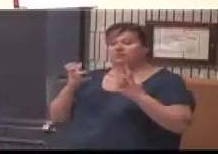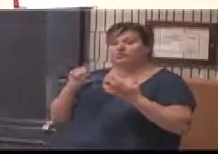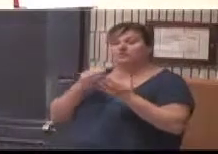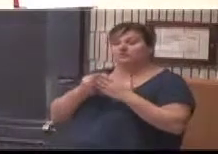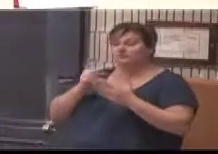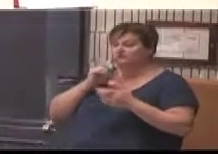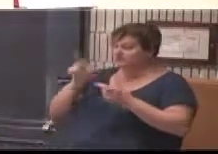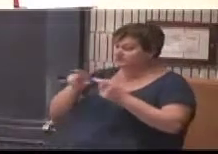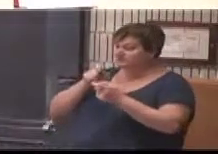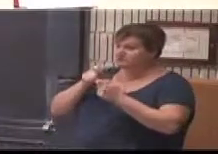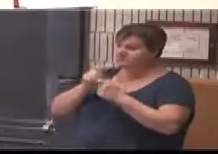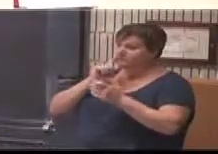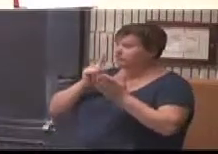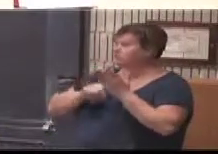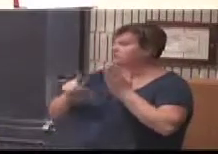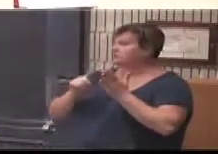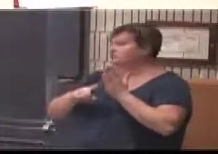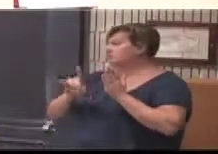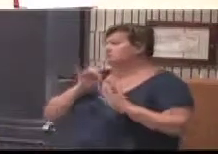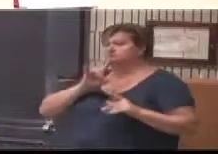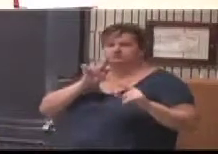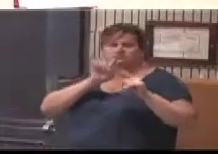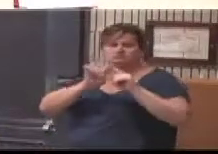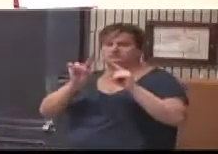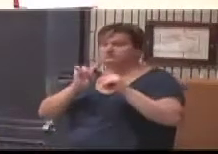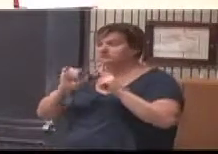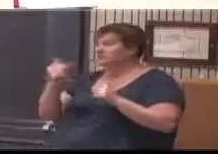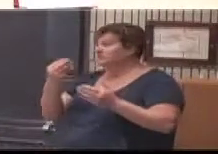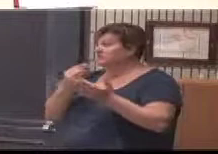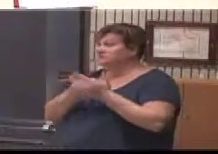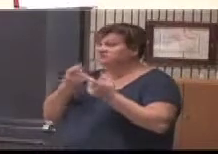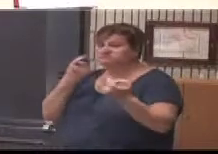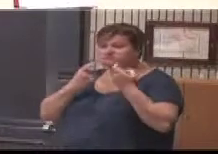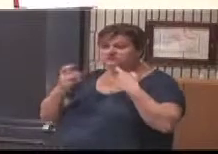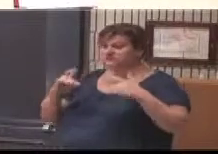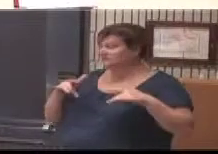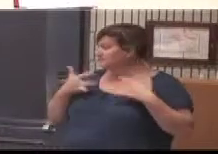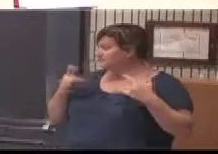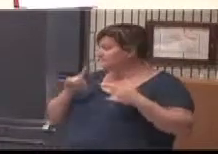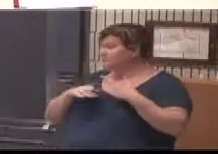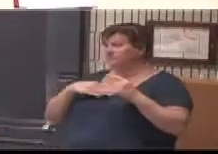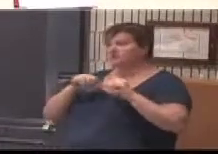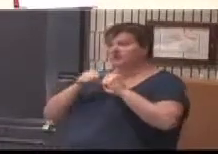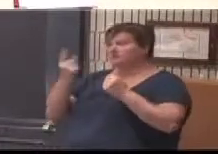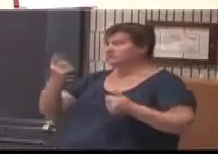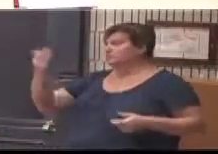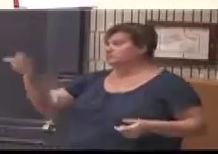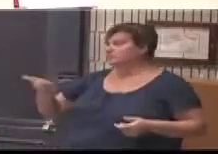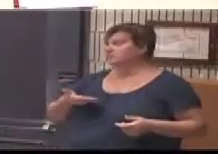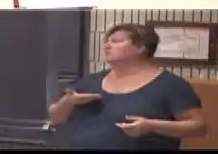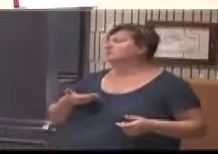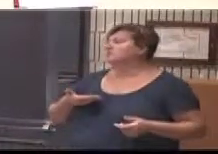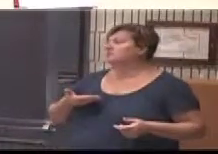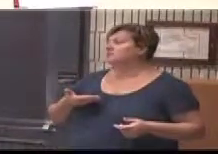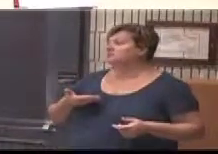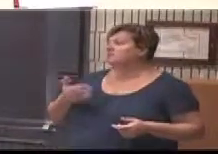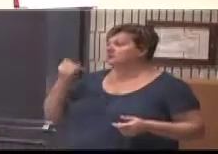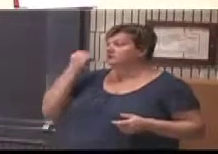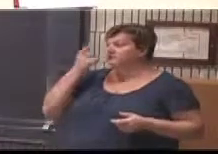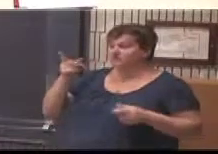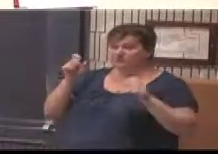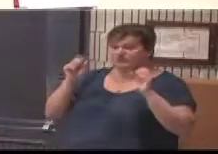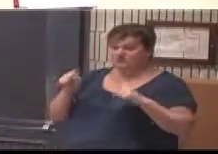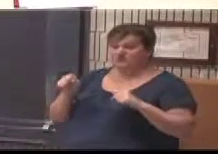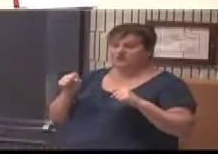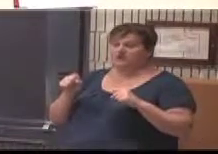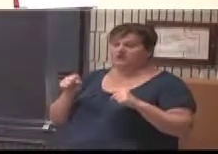go to specifically for research. So any donations or events to my agency are always welcome. And if you can